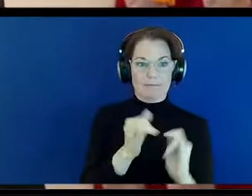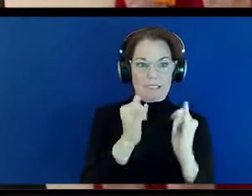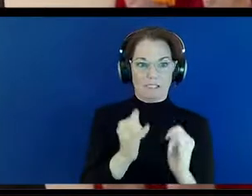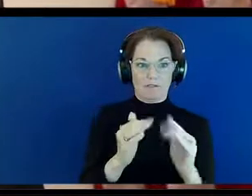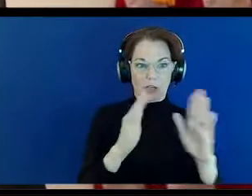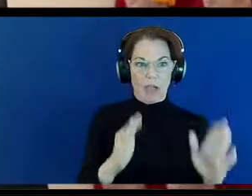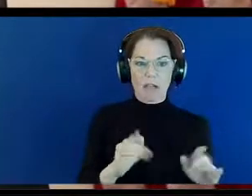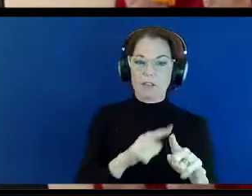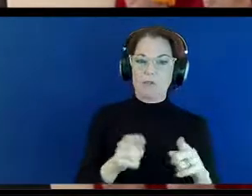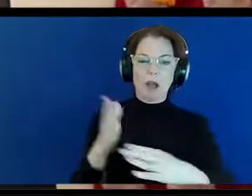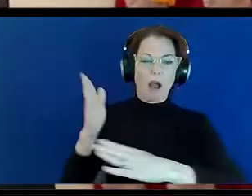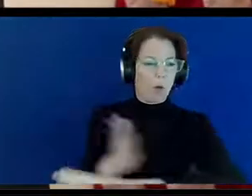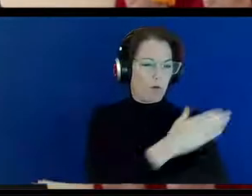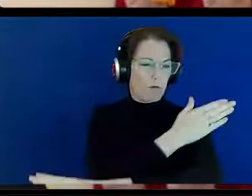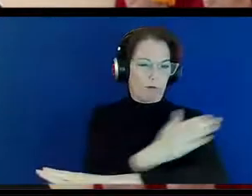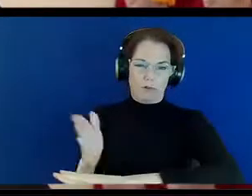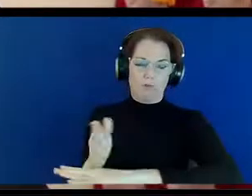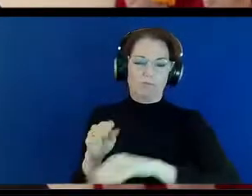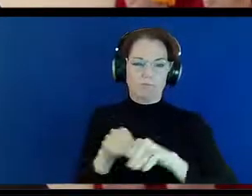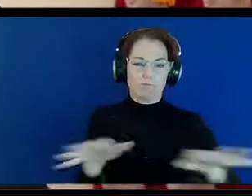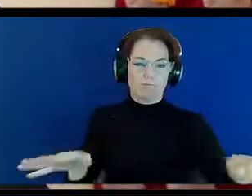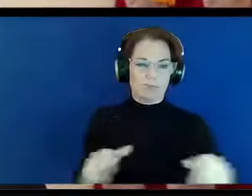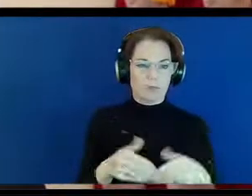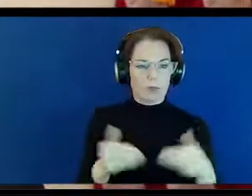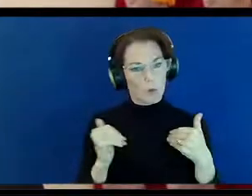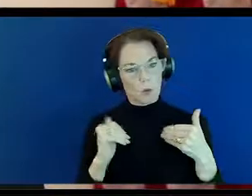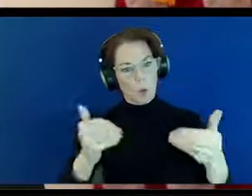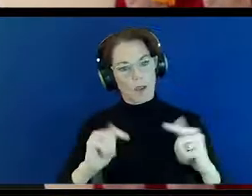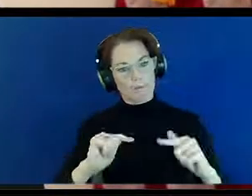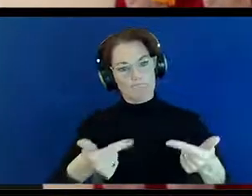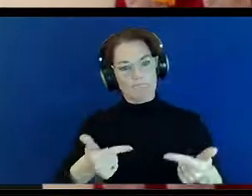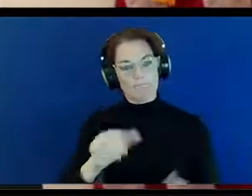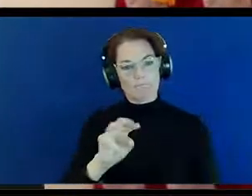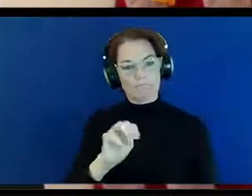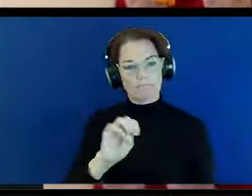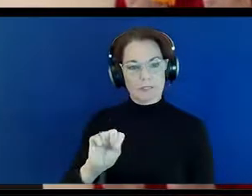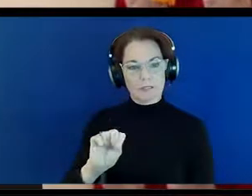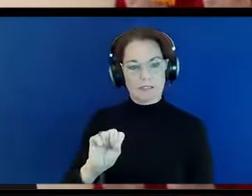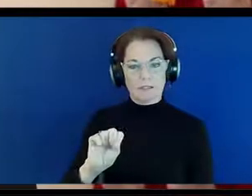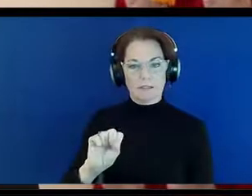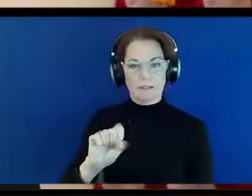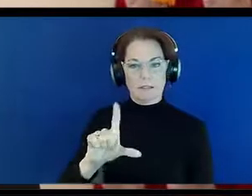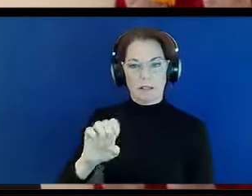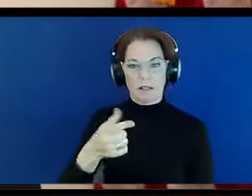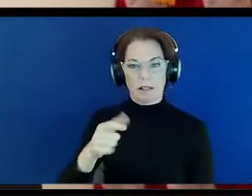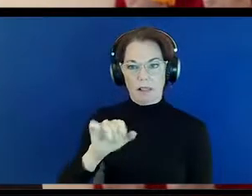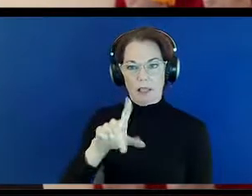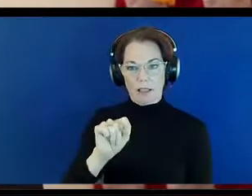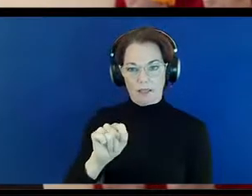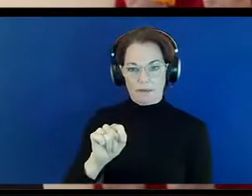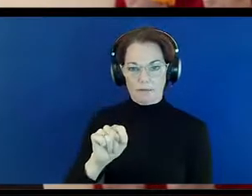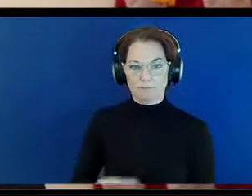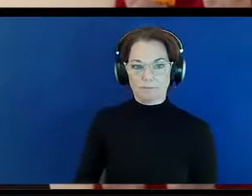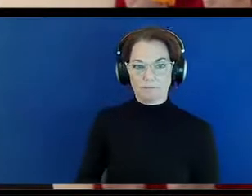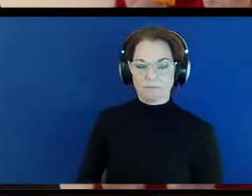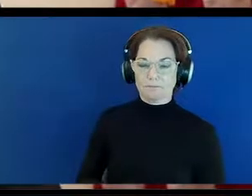board. Go ahead, Ms. Cleveland Leget, start off. Yes,